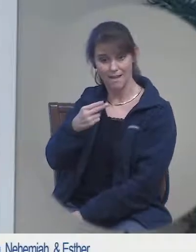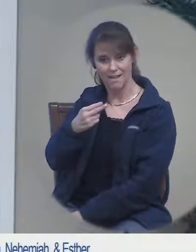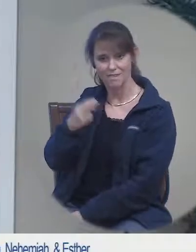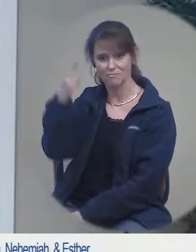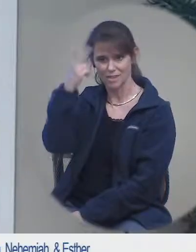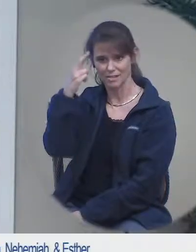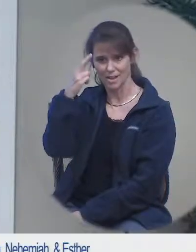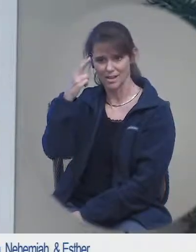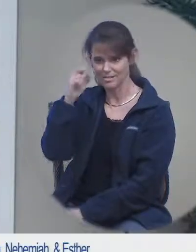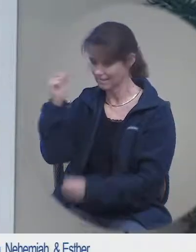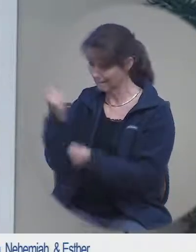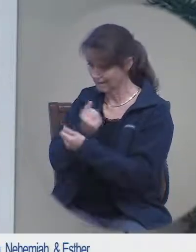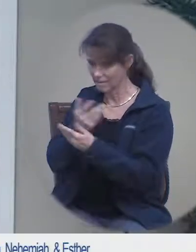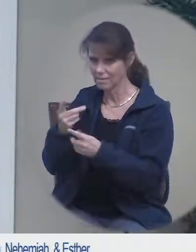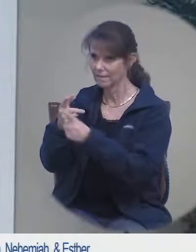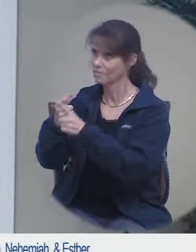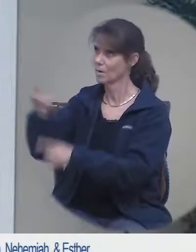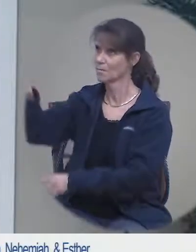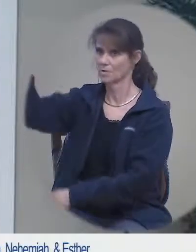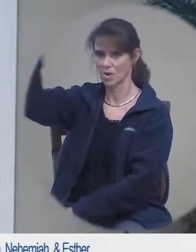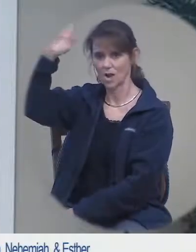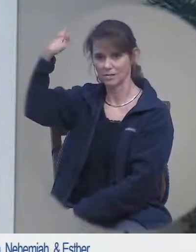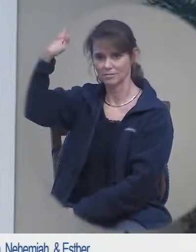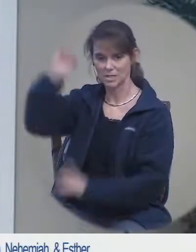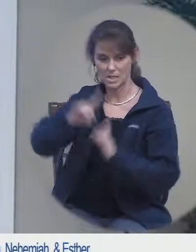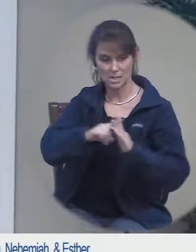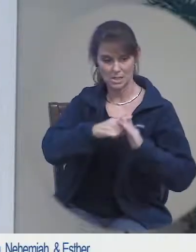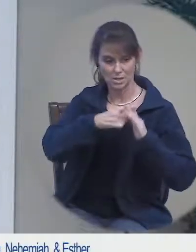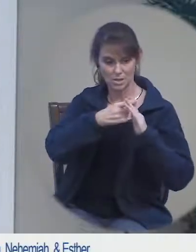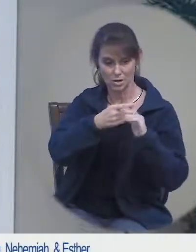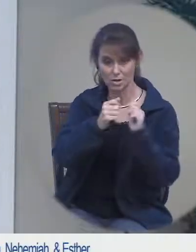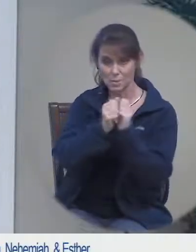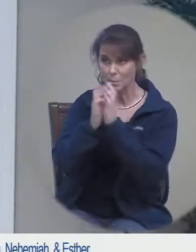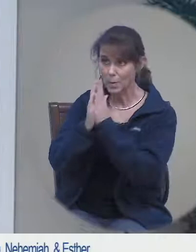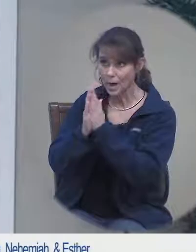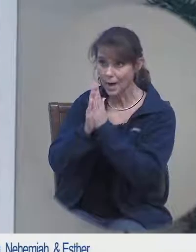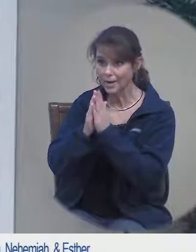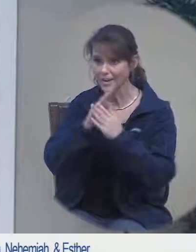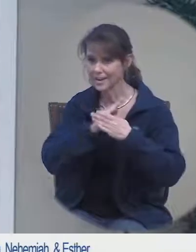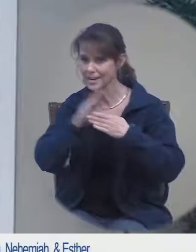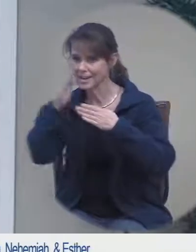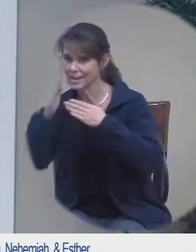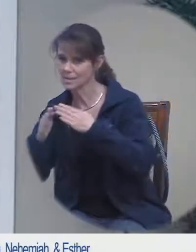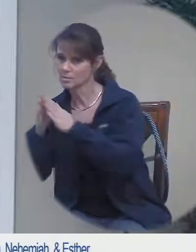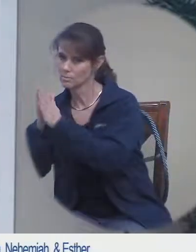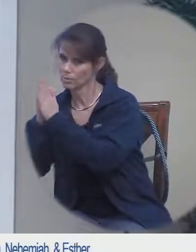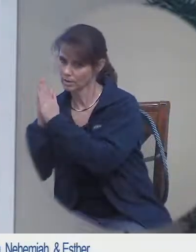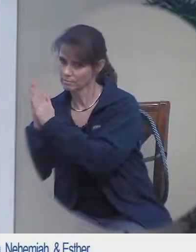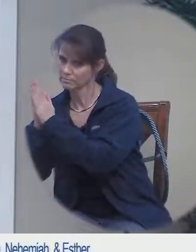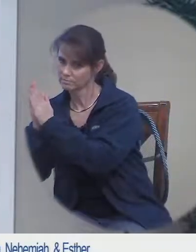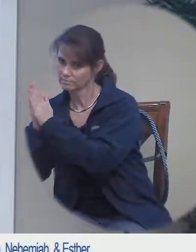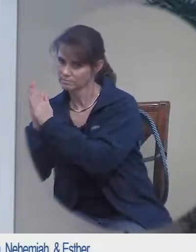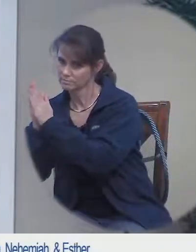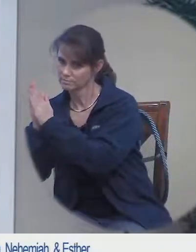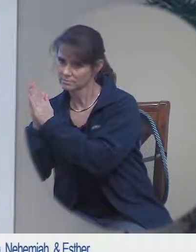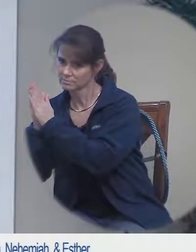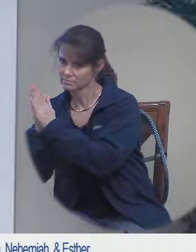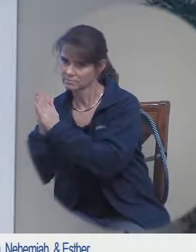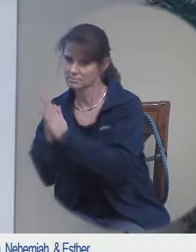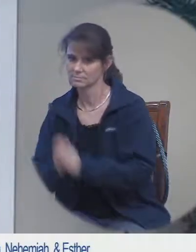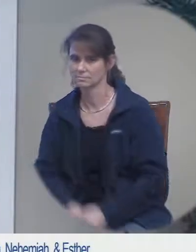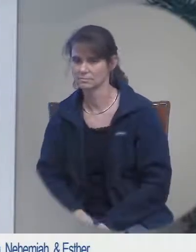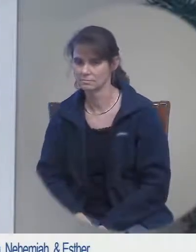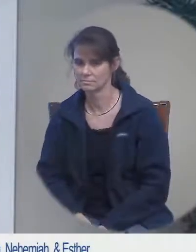prayer. The second thing, what we see in these 3 chapters to